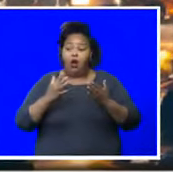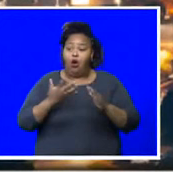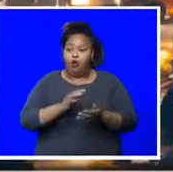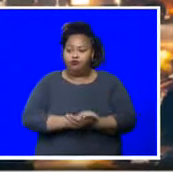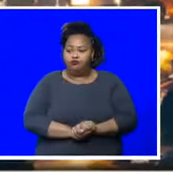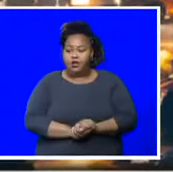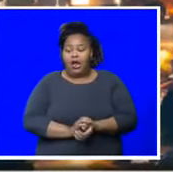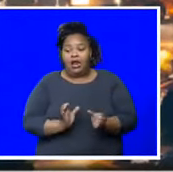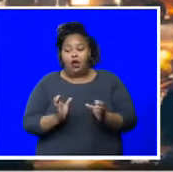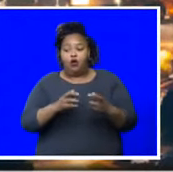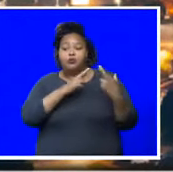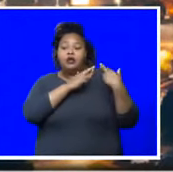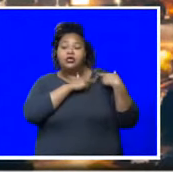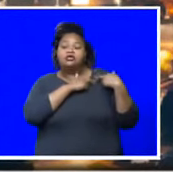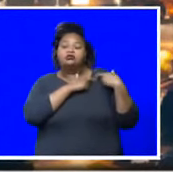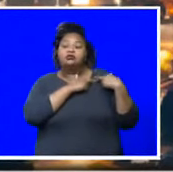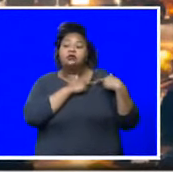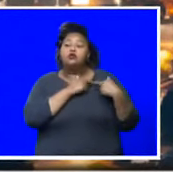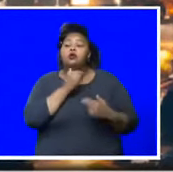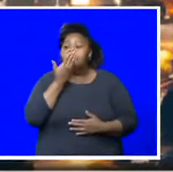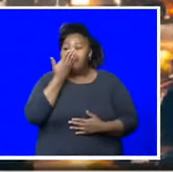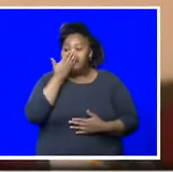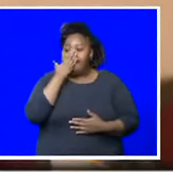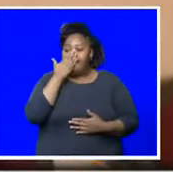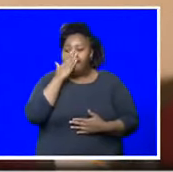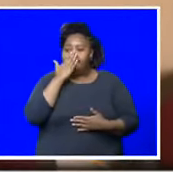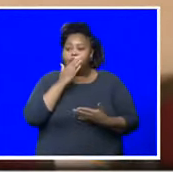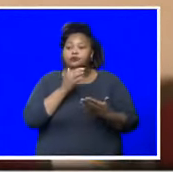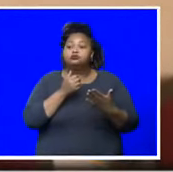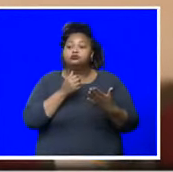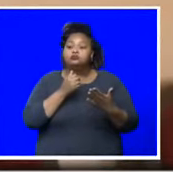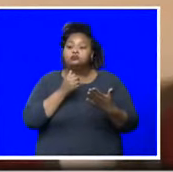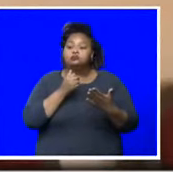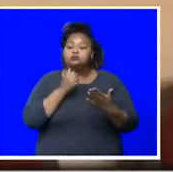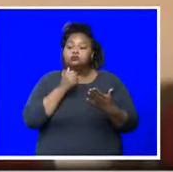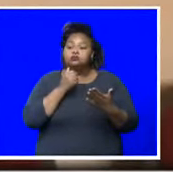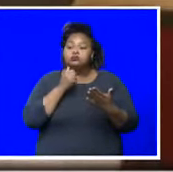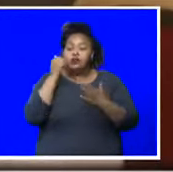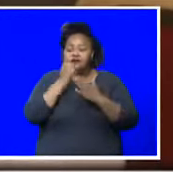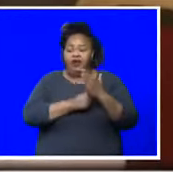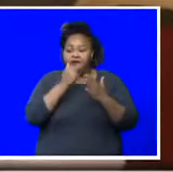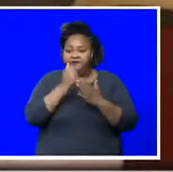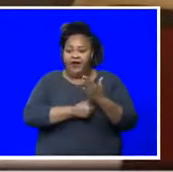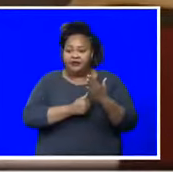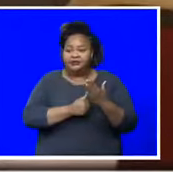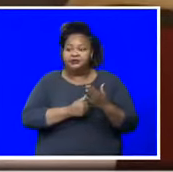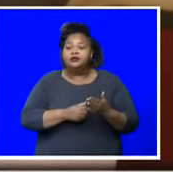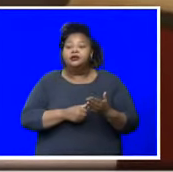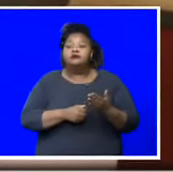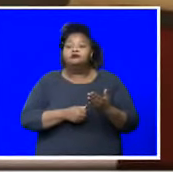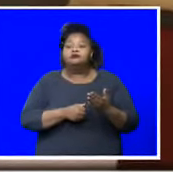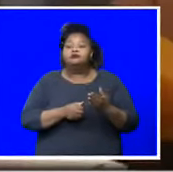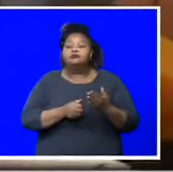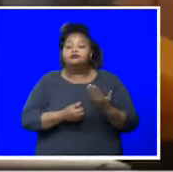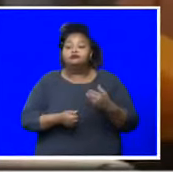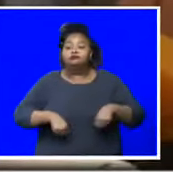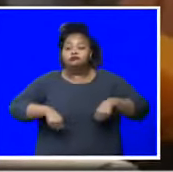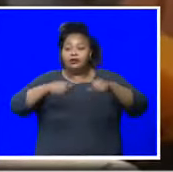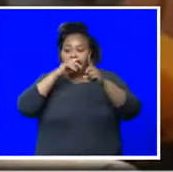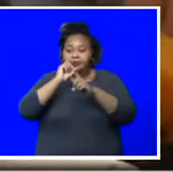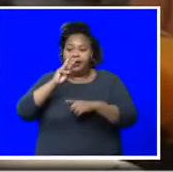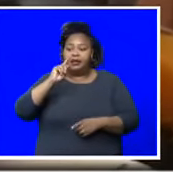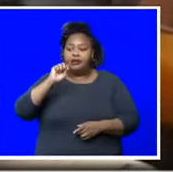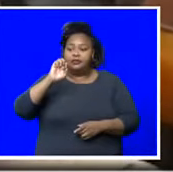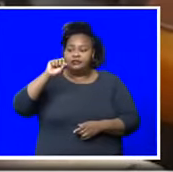bucala kutemfundo kulelibandla menzithela Kulo mhlangano sikolwa bothishela nhloko nemakomiti yetikolwa